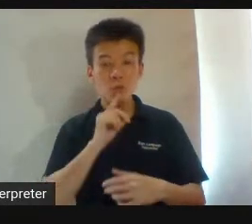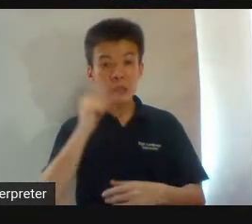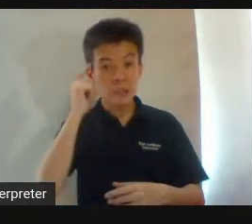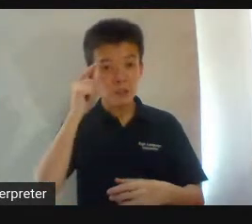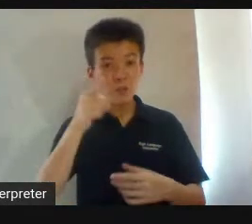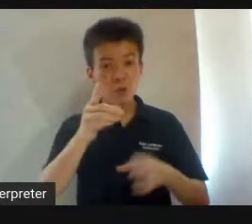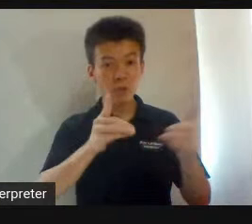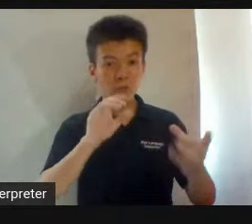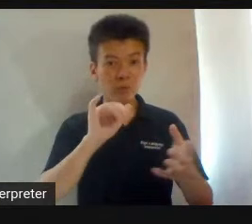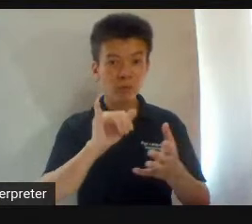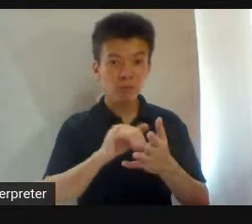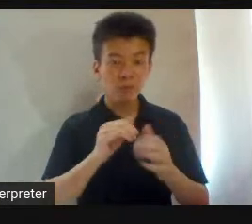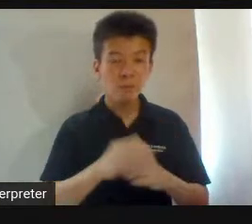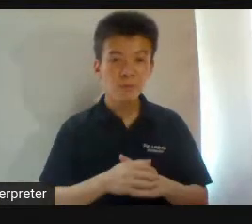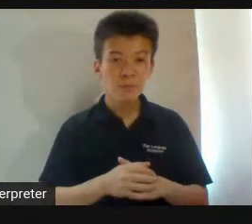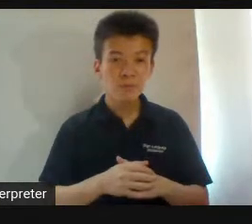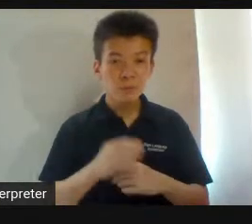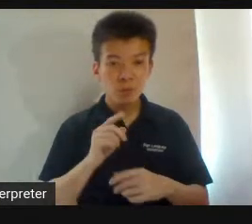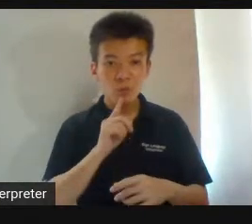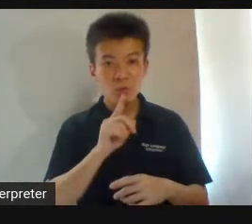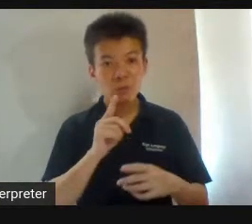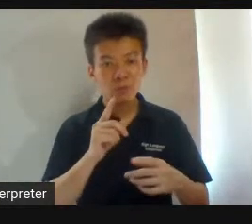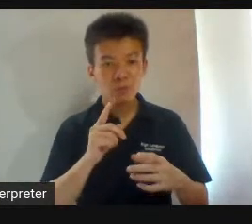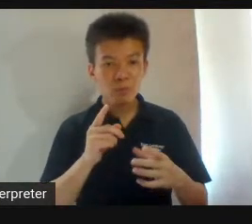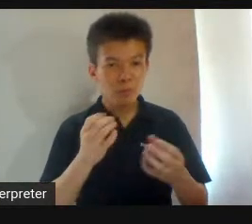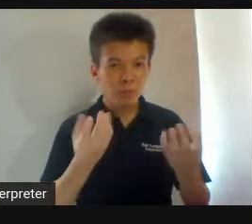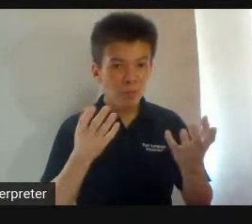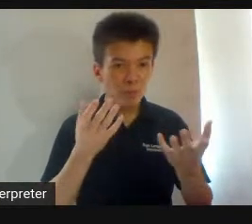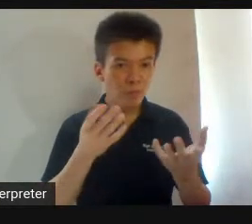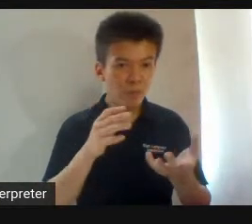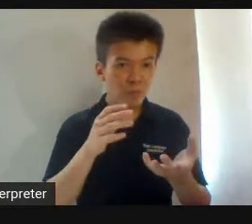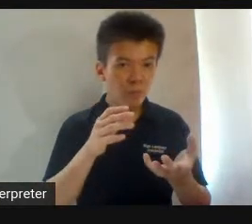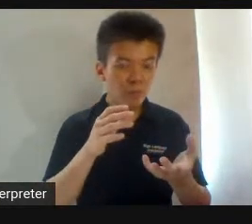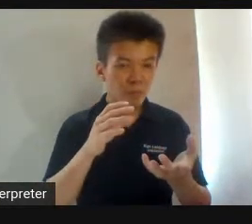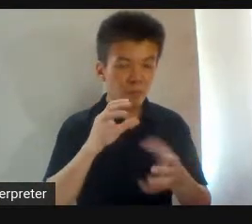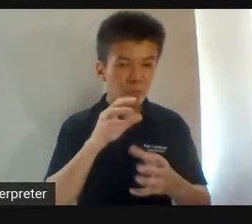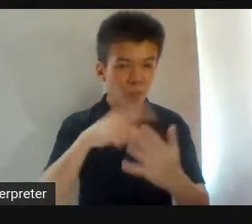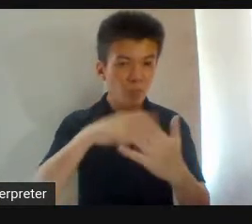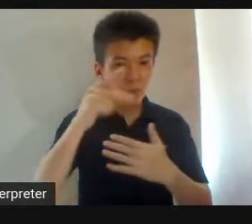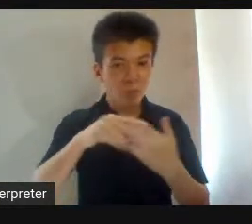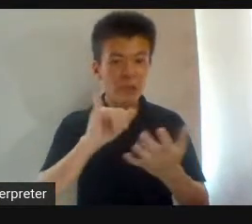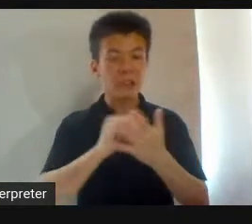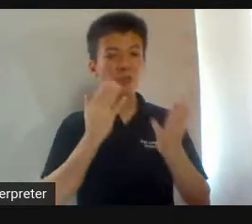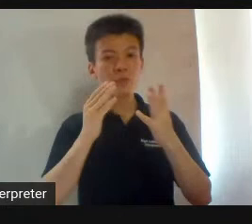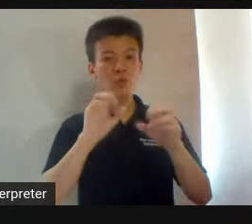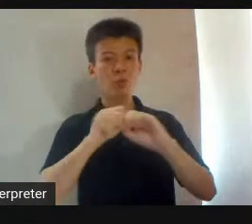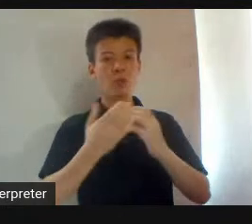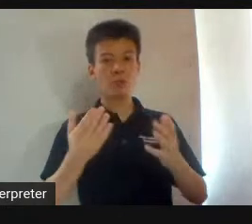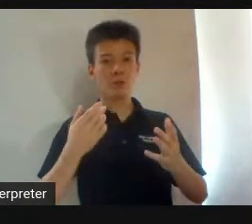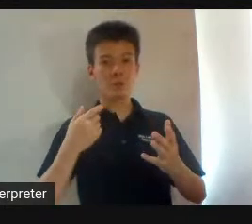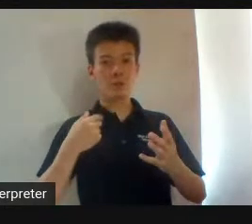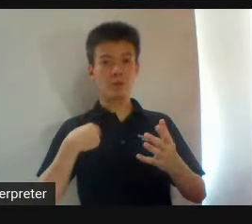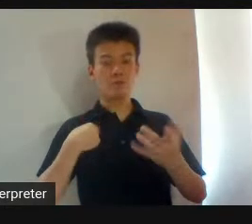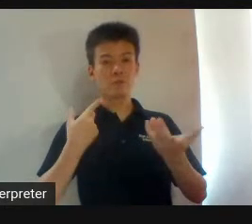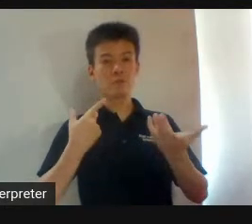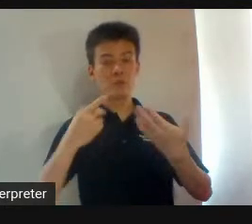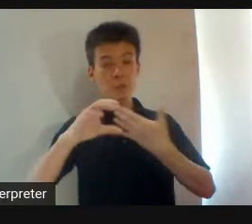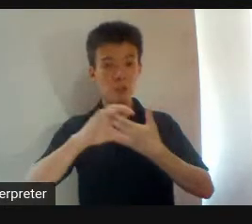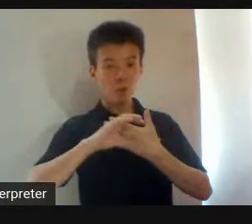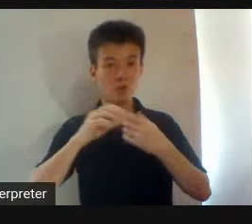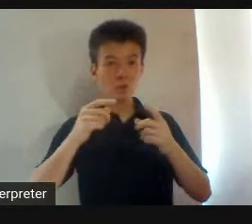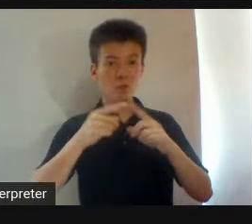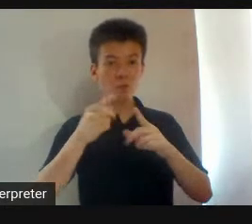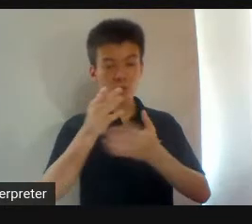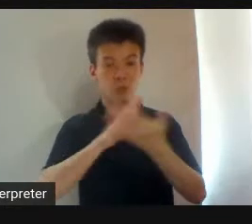you're describing, there's we've been running holiday programs and things, and this kind of forum, there's something somehow intimate about it to a